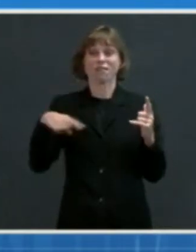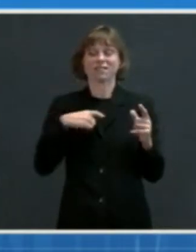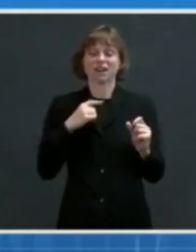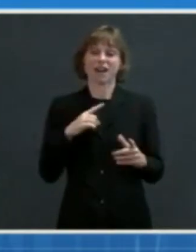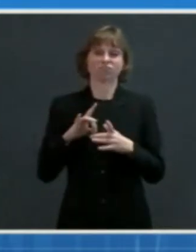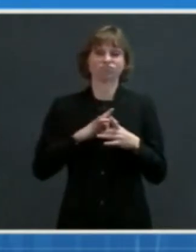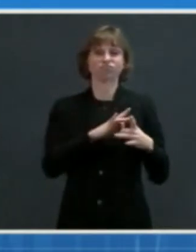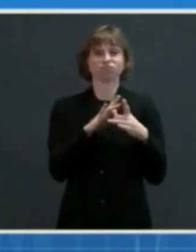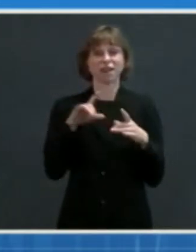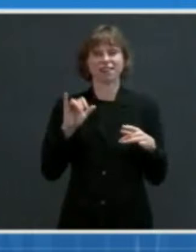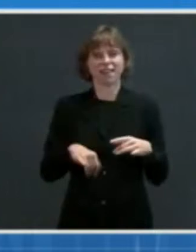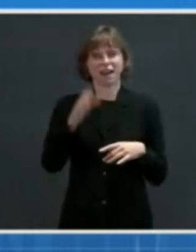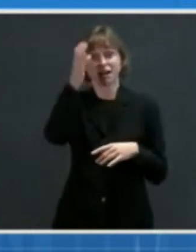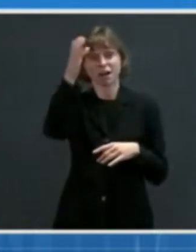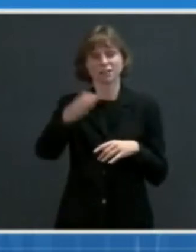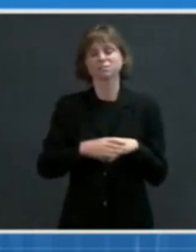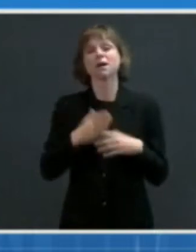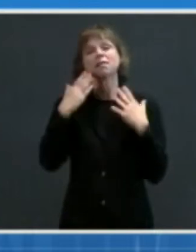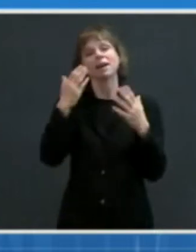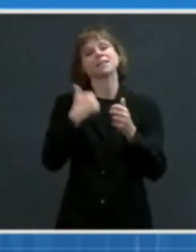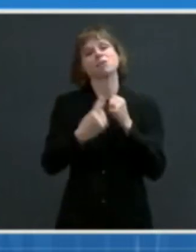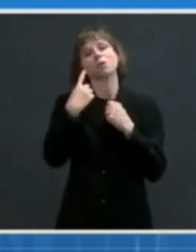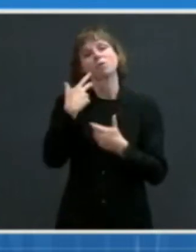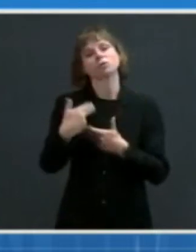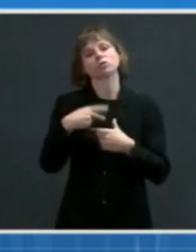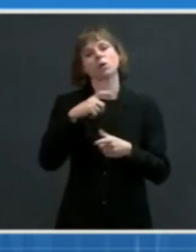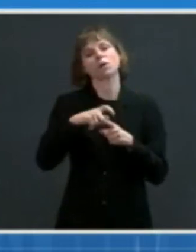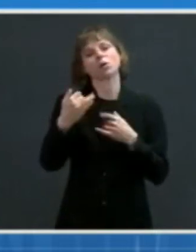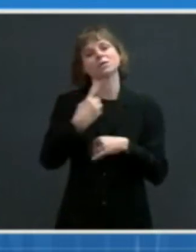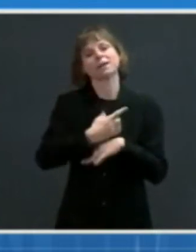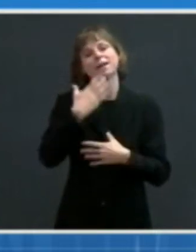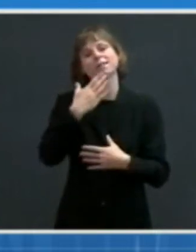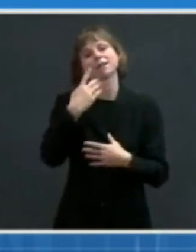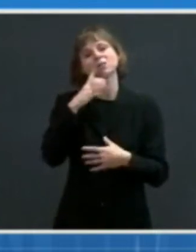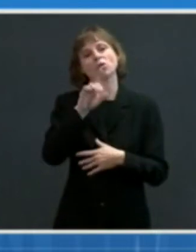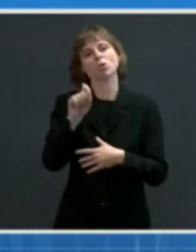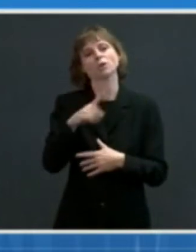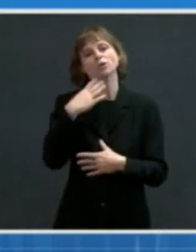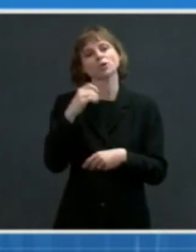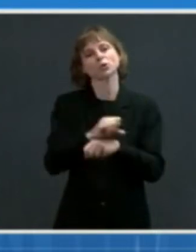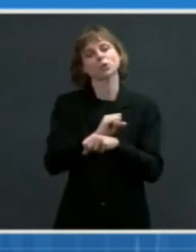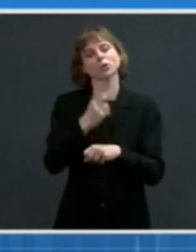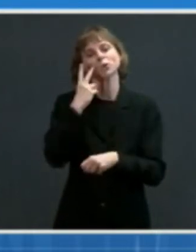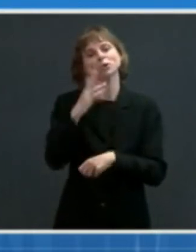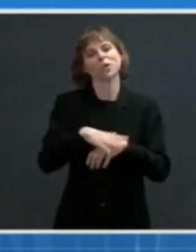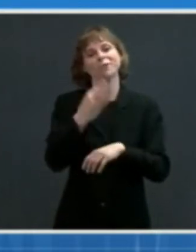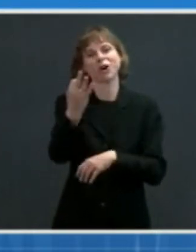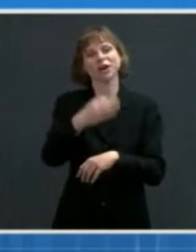everybody for joining the call today and appreciate all of the questions and the good work. We'll talk to you Friday.